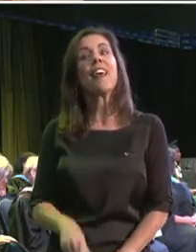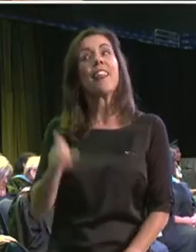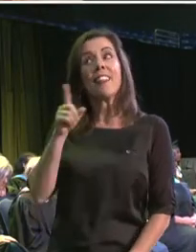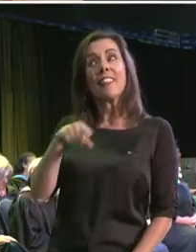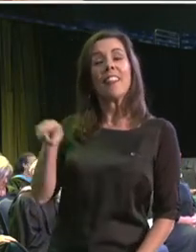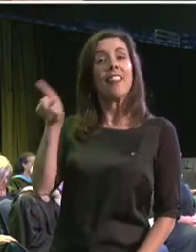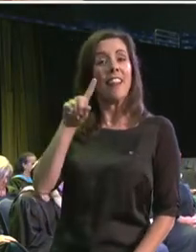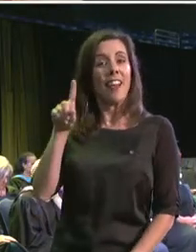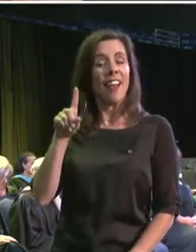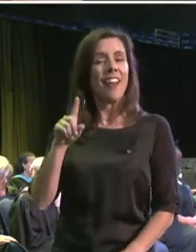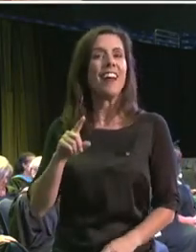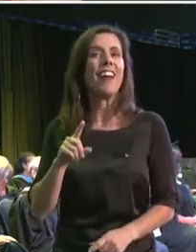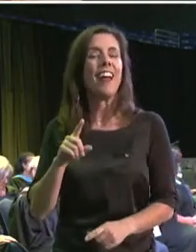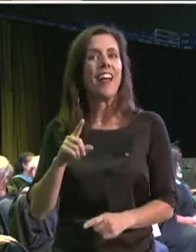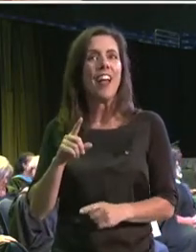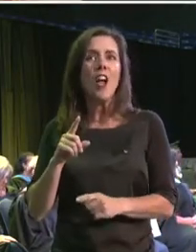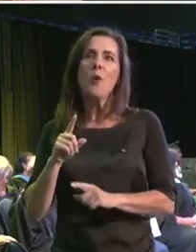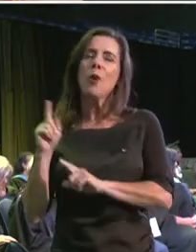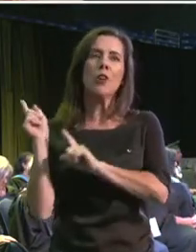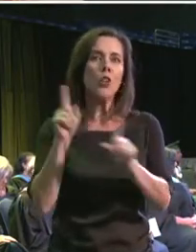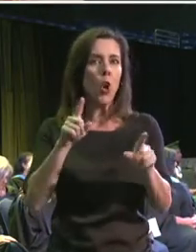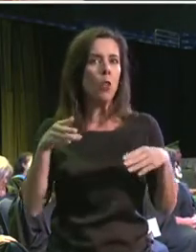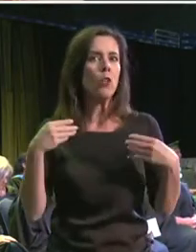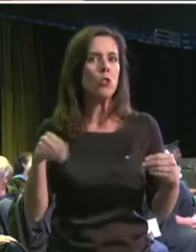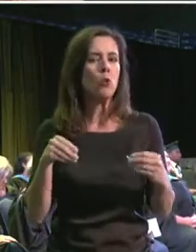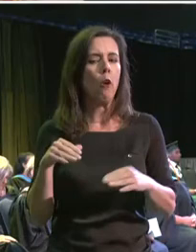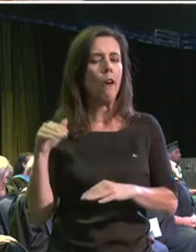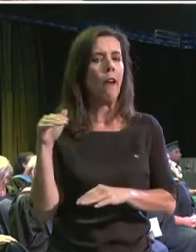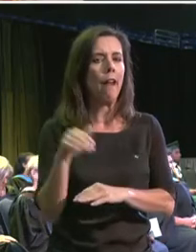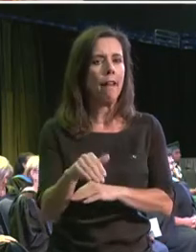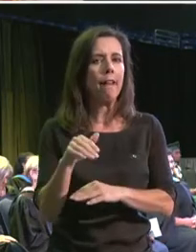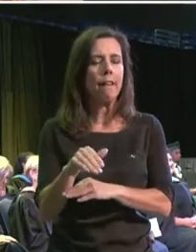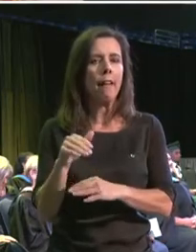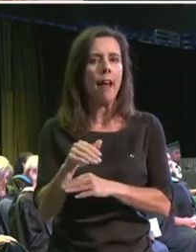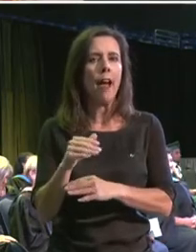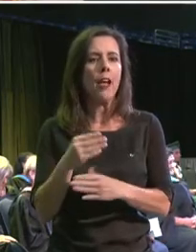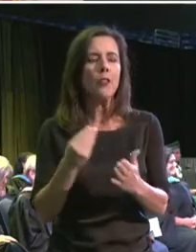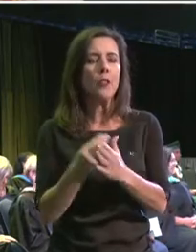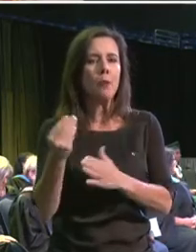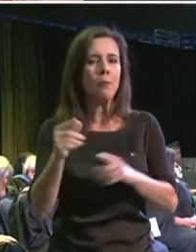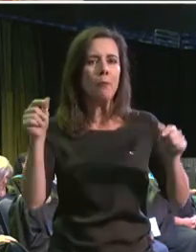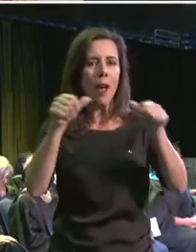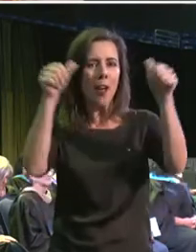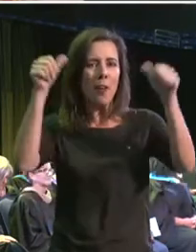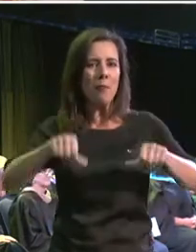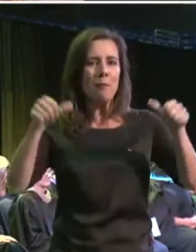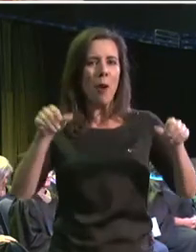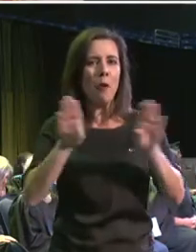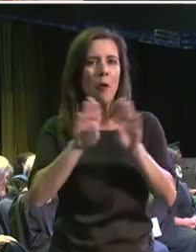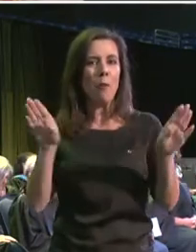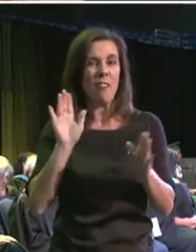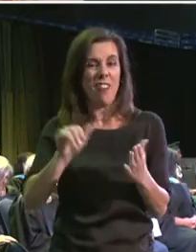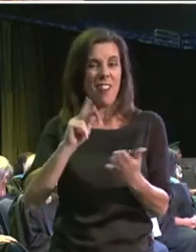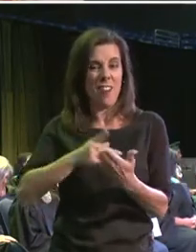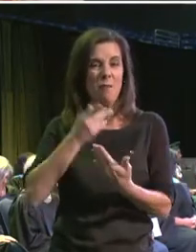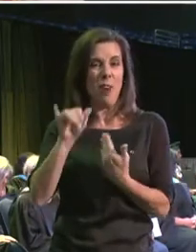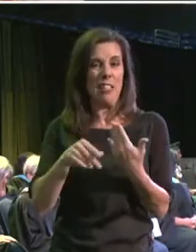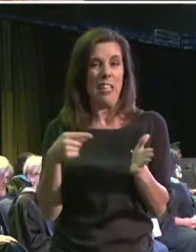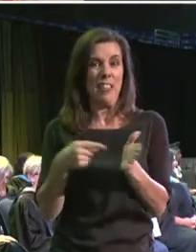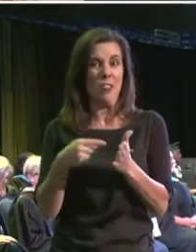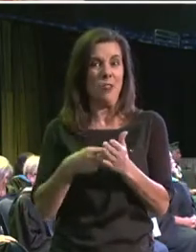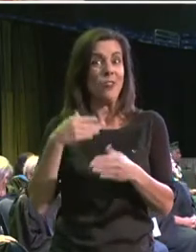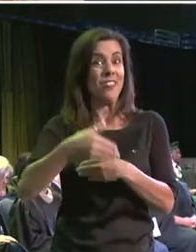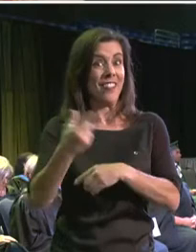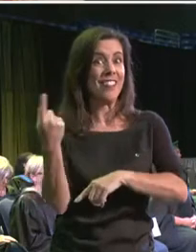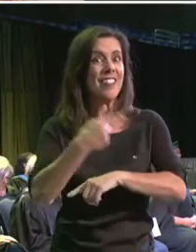they were the ones running to the store late at night to get us our poster board for the project that was due the very next